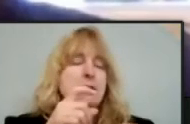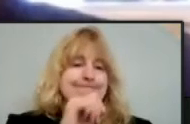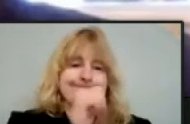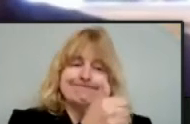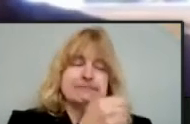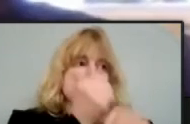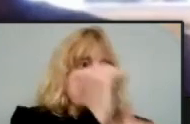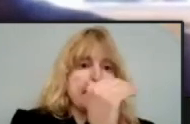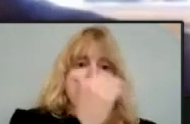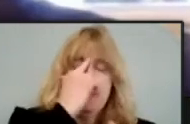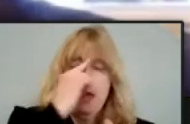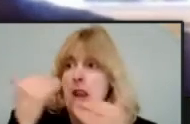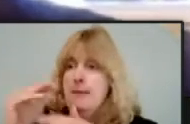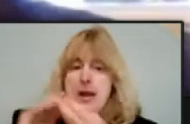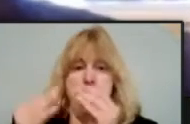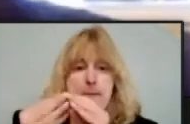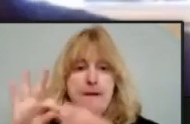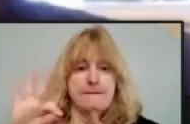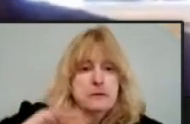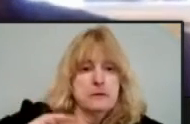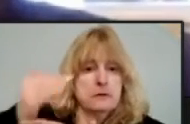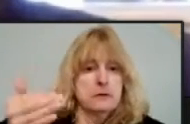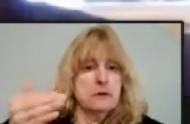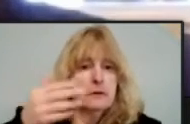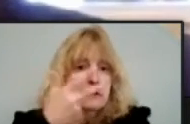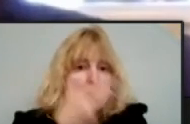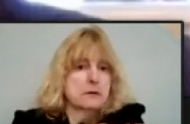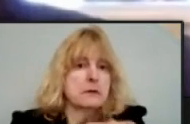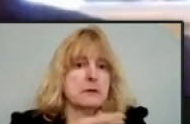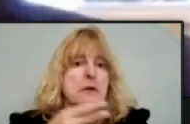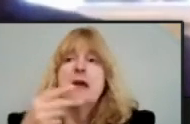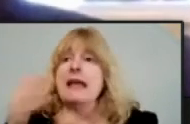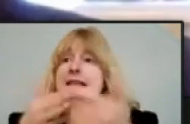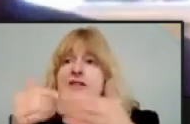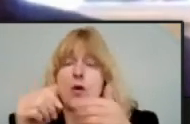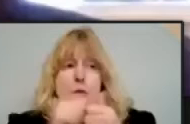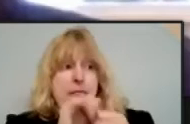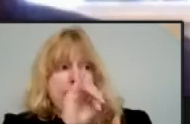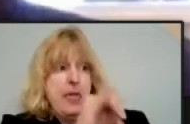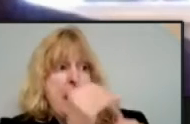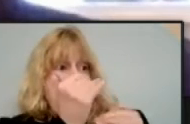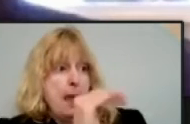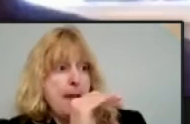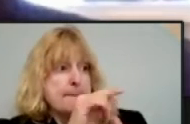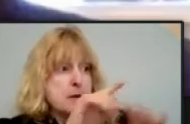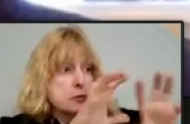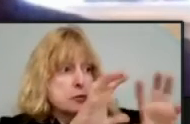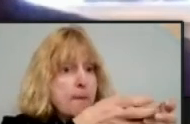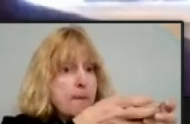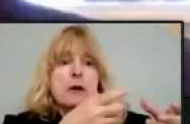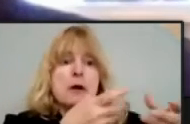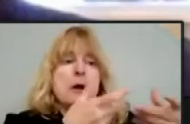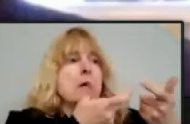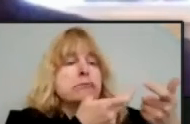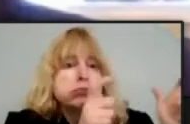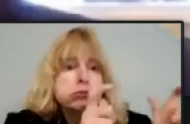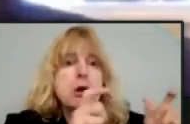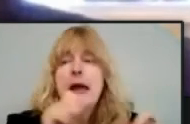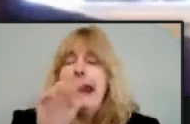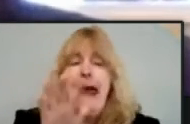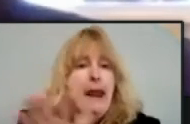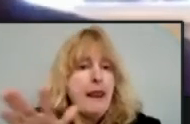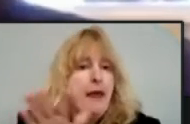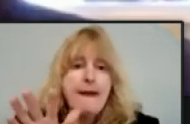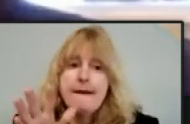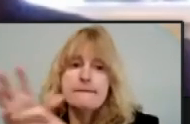the number of people that we have involved right now in that group is huge compared to the number of doses that we have available. So